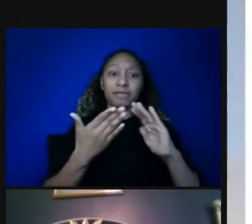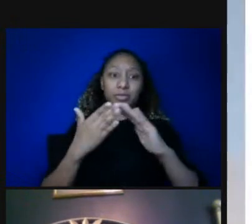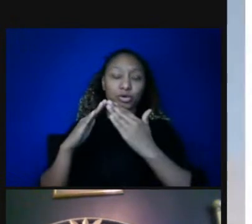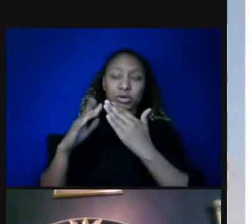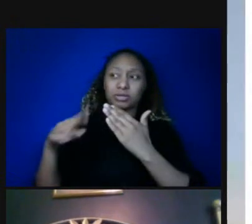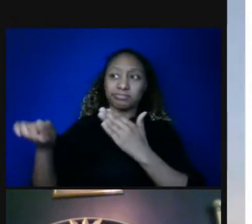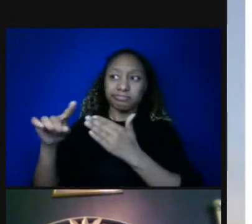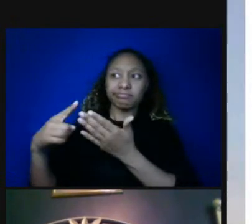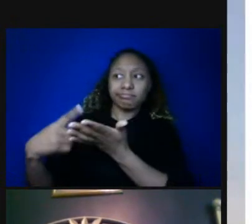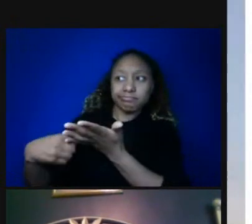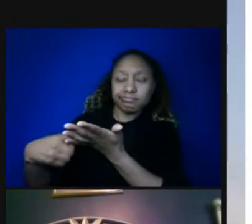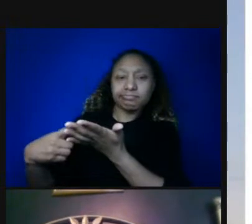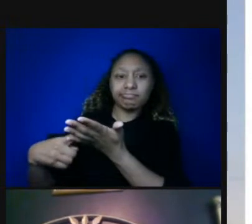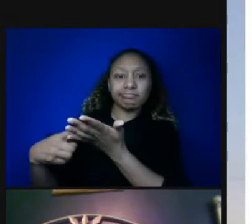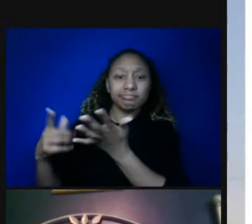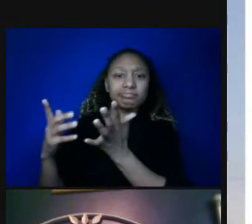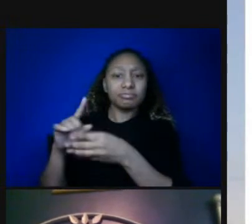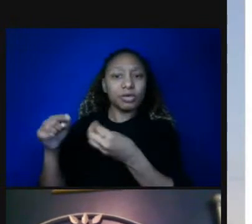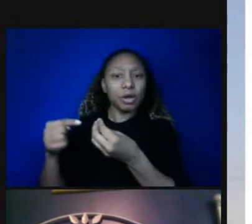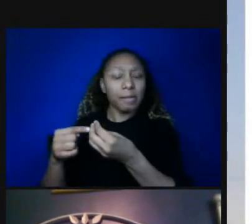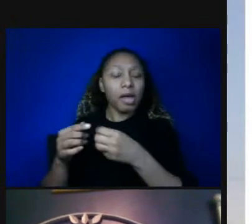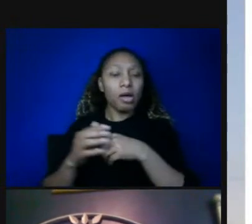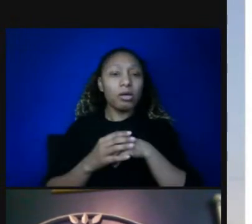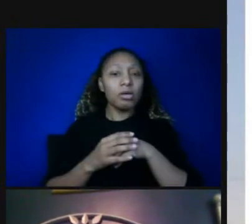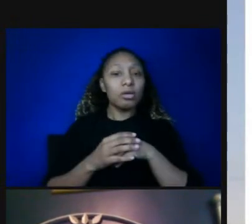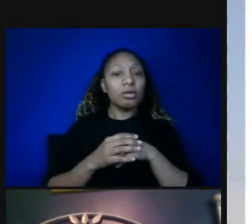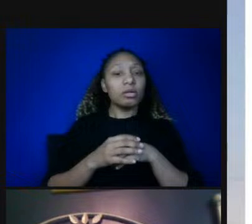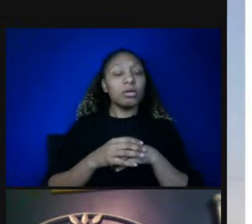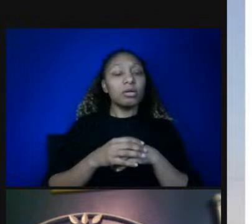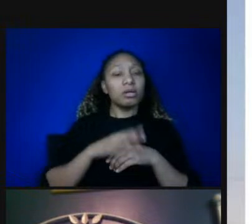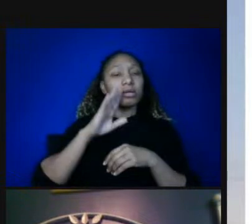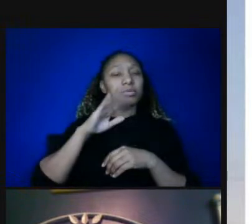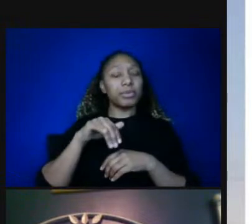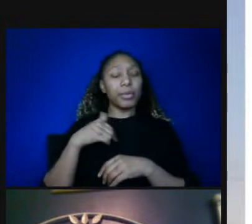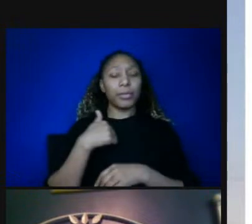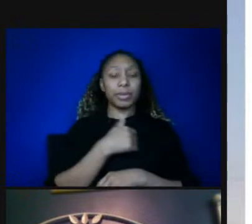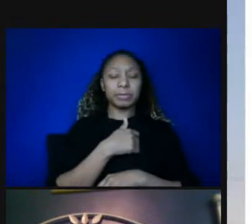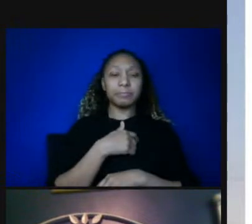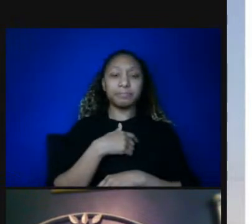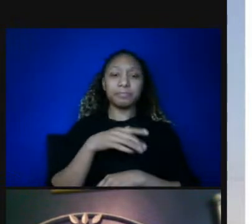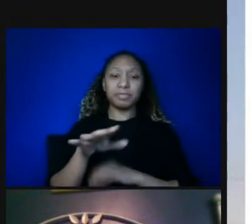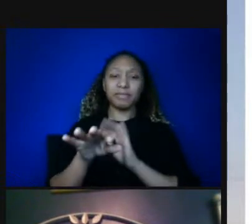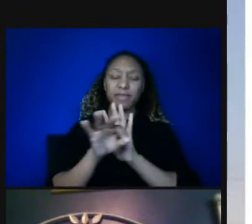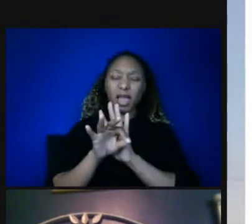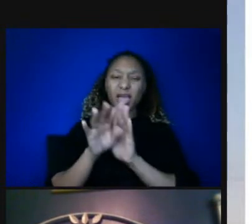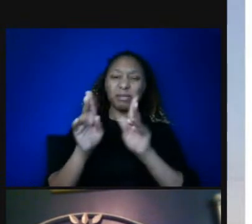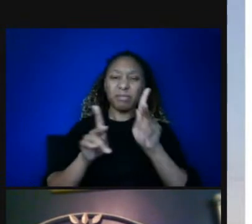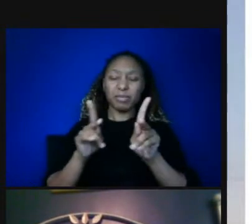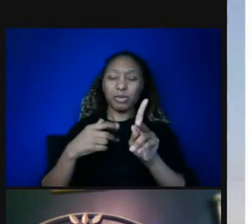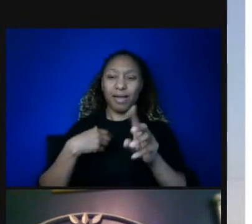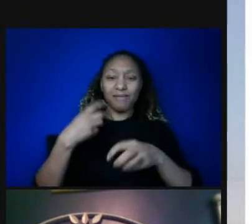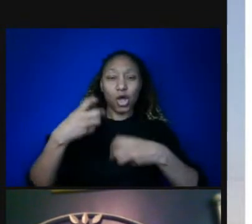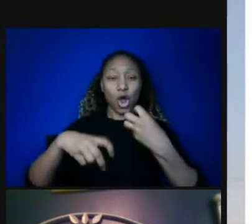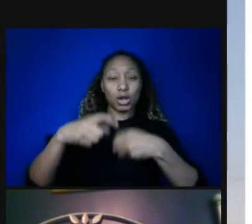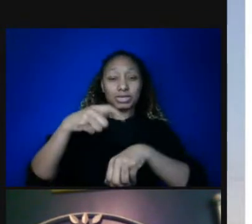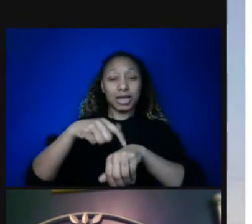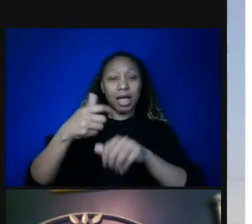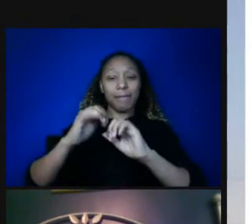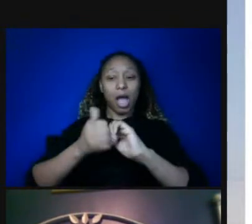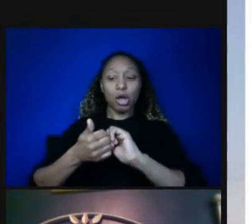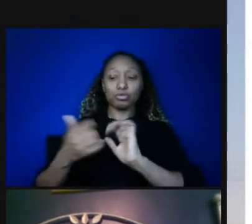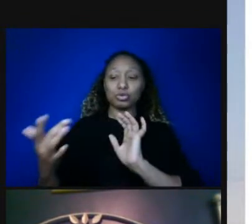about is that, we always constantly find that people have a hard time contacting tribal